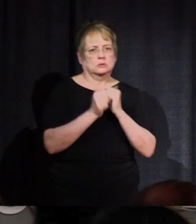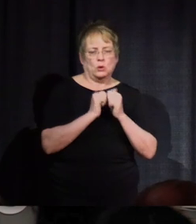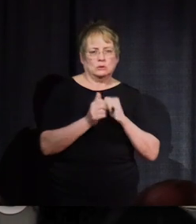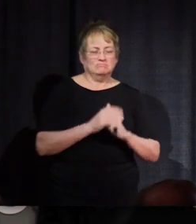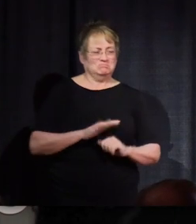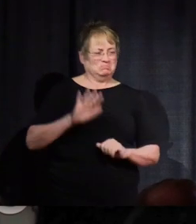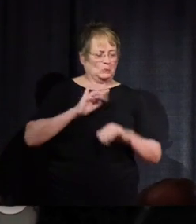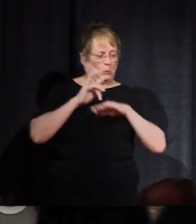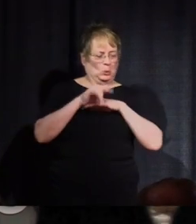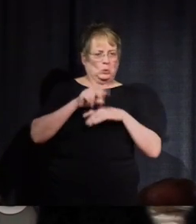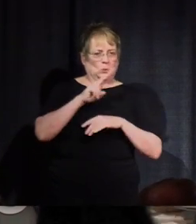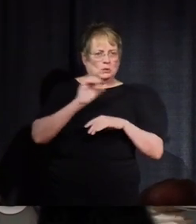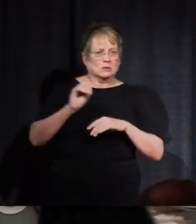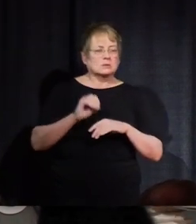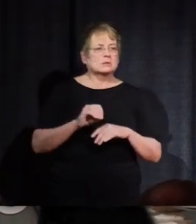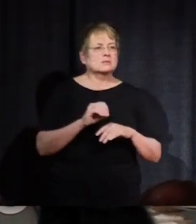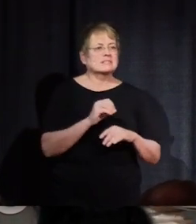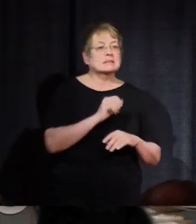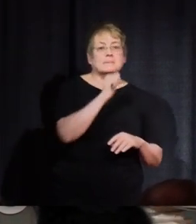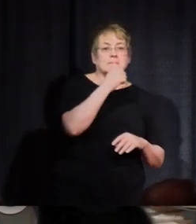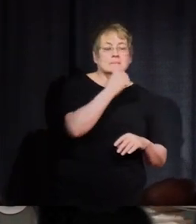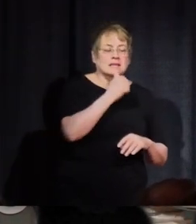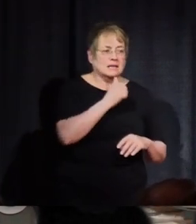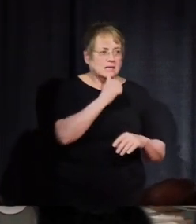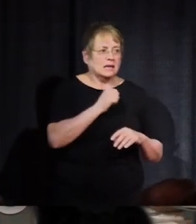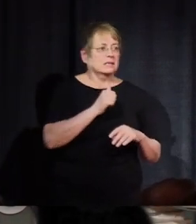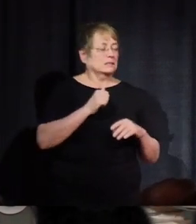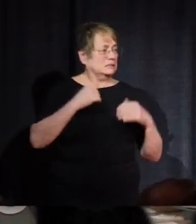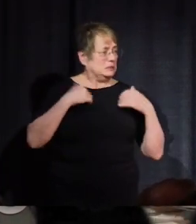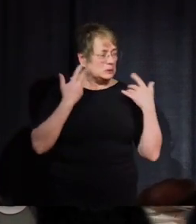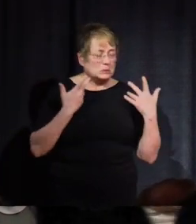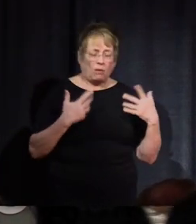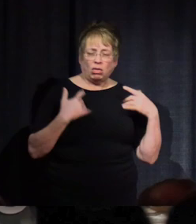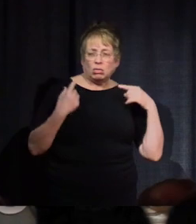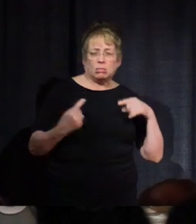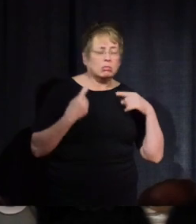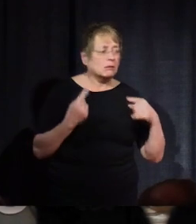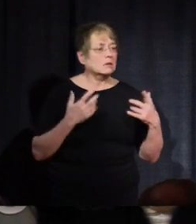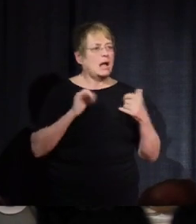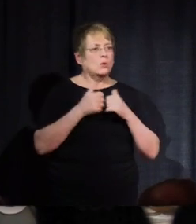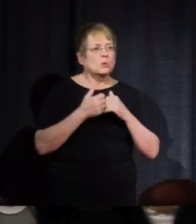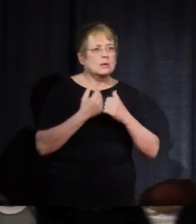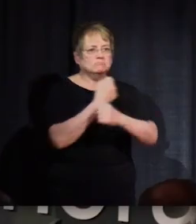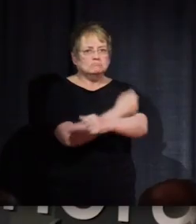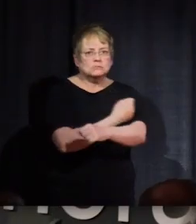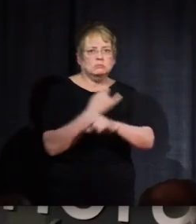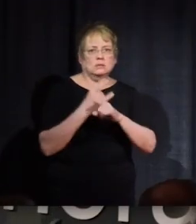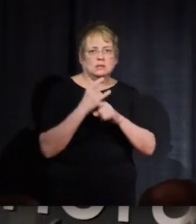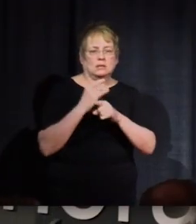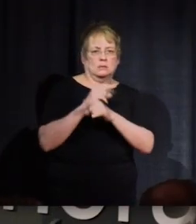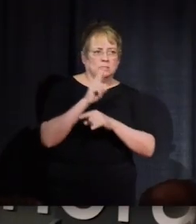in the early 2000s iceland's youth were floundering with high rates of substance abuse this country in many ways not so different than our